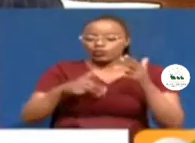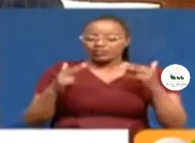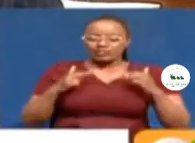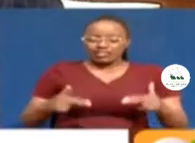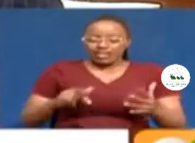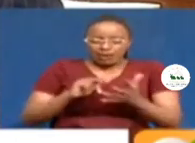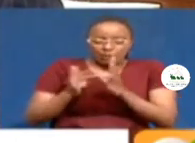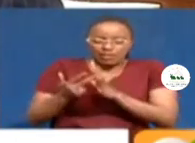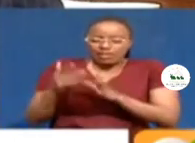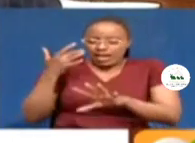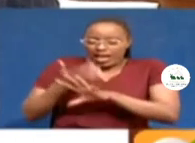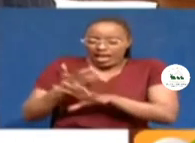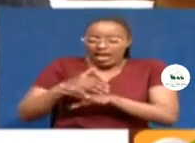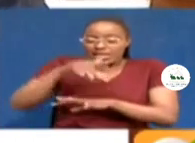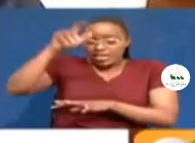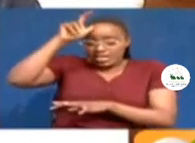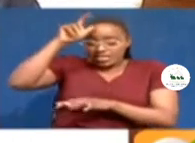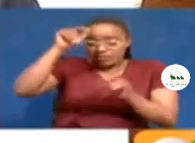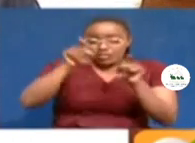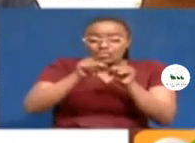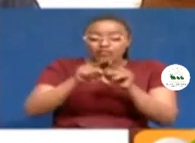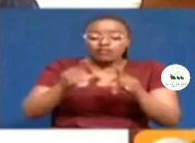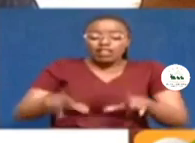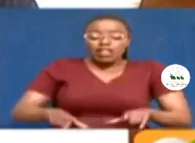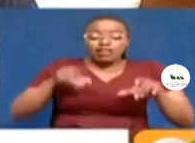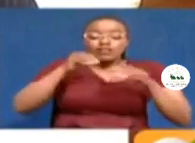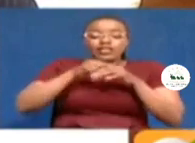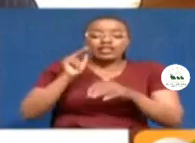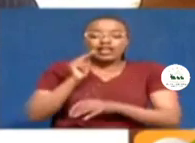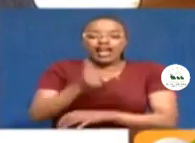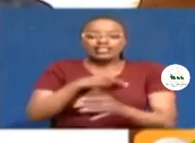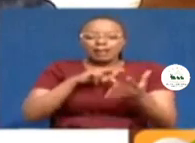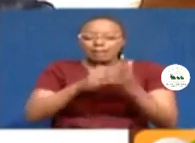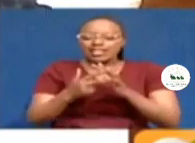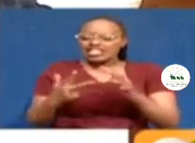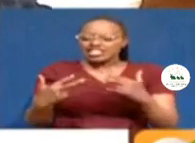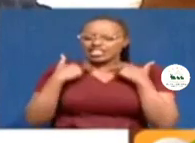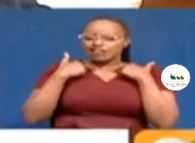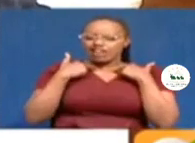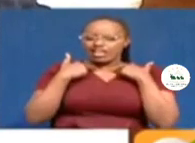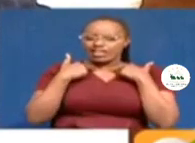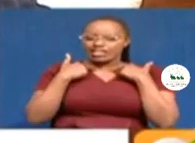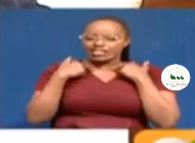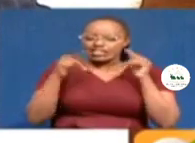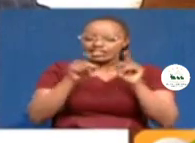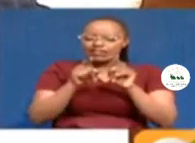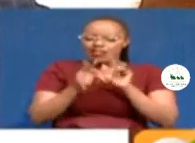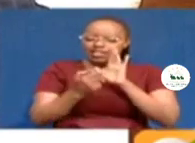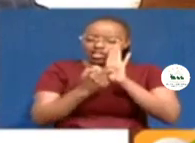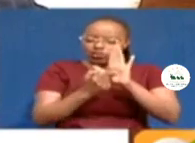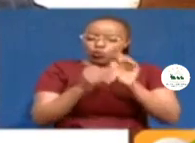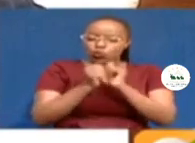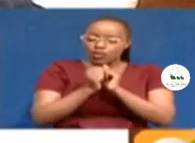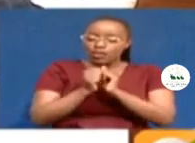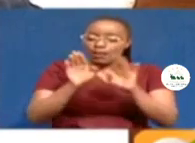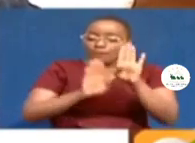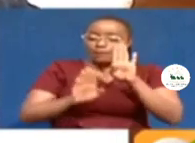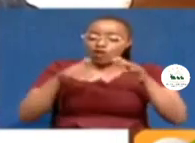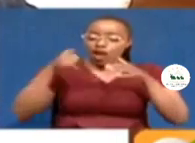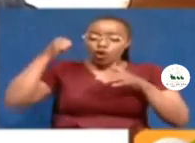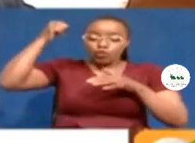physically, but Egypt is still resident in us. And this is manifest in the behavior of the political